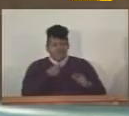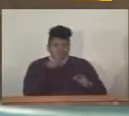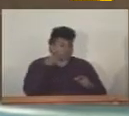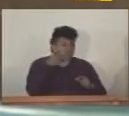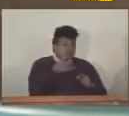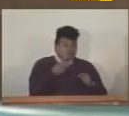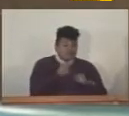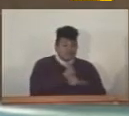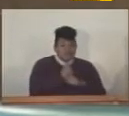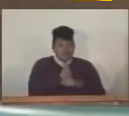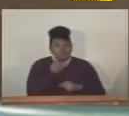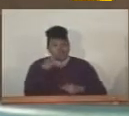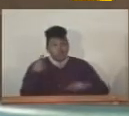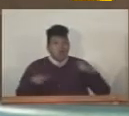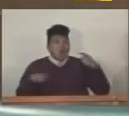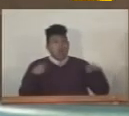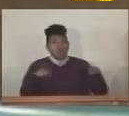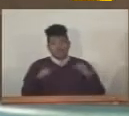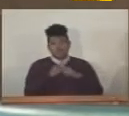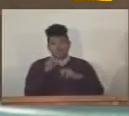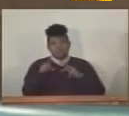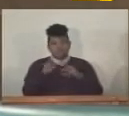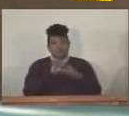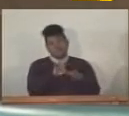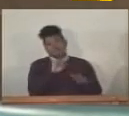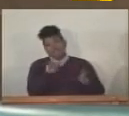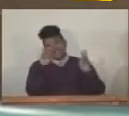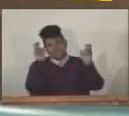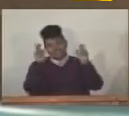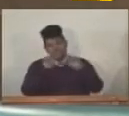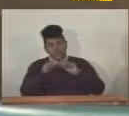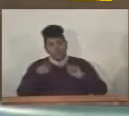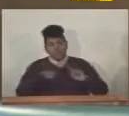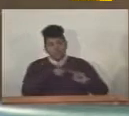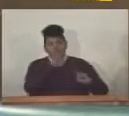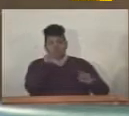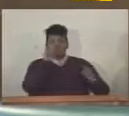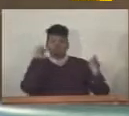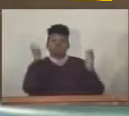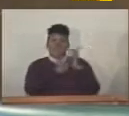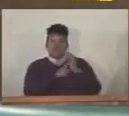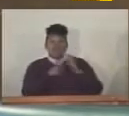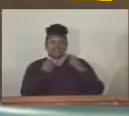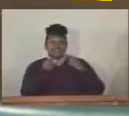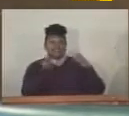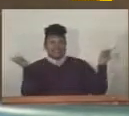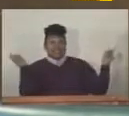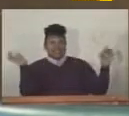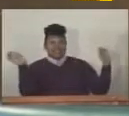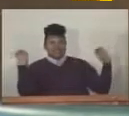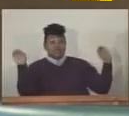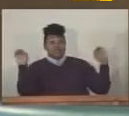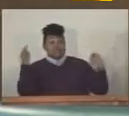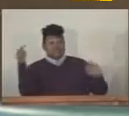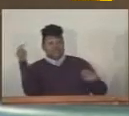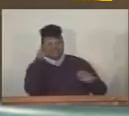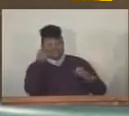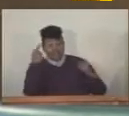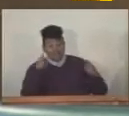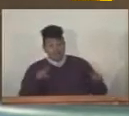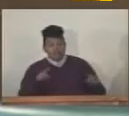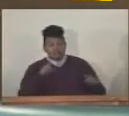argue with such people on that issue, but we should realize that the declaration of a state of emergency